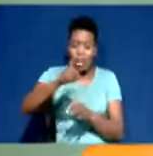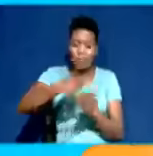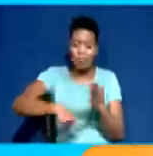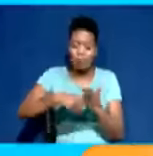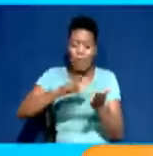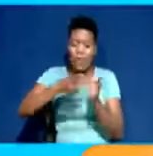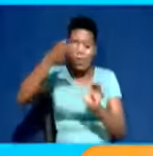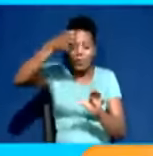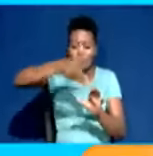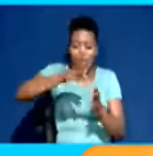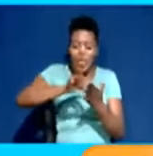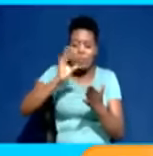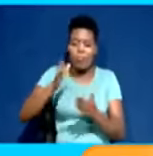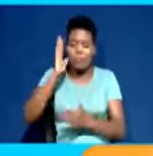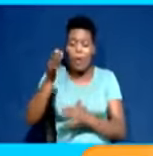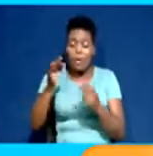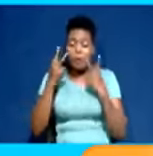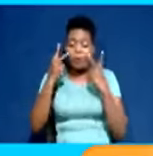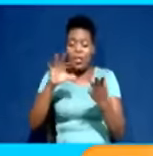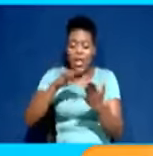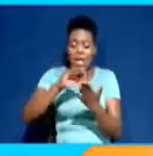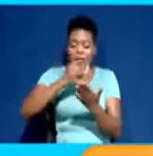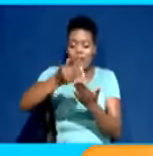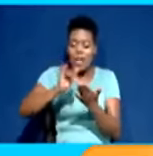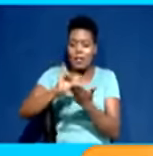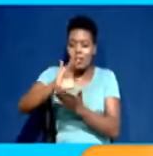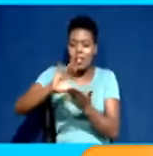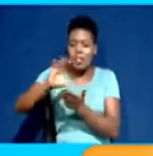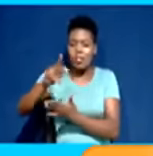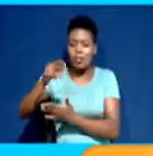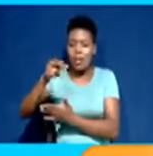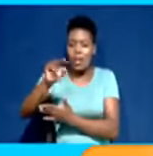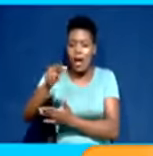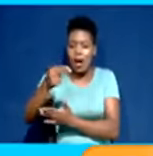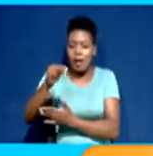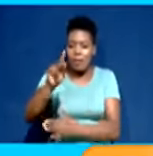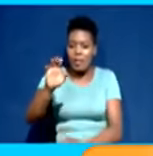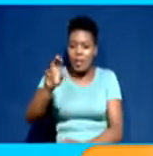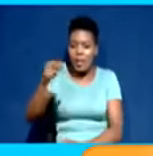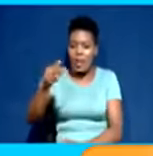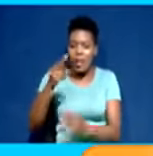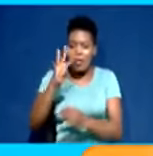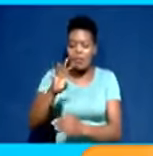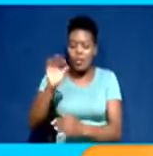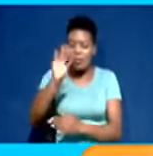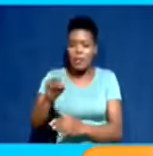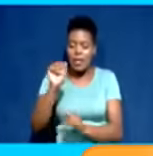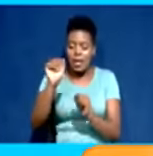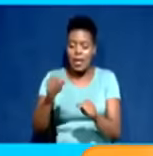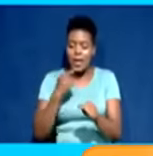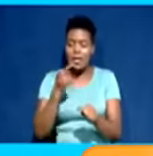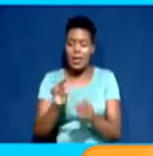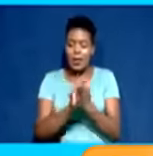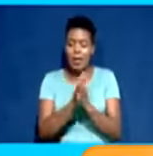of fuel. If you look at the money allocated to Kenya in the road maintenance levy, the 40%, I can say without fear of